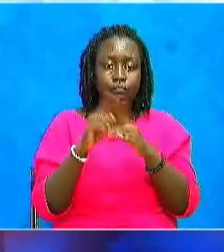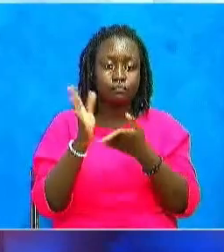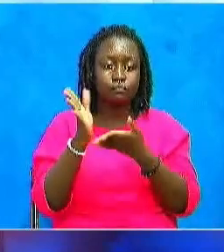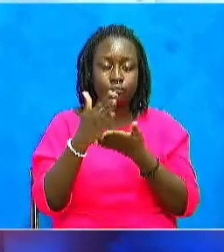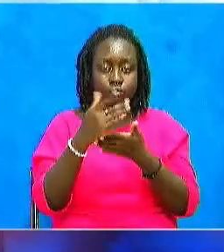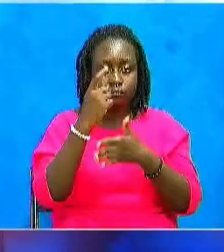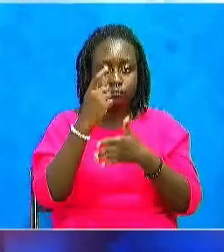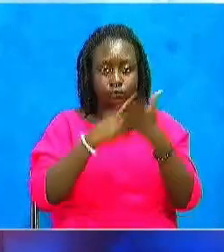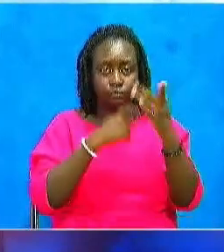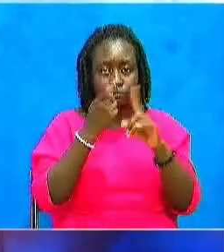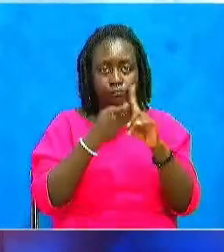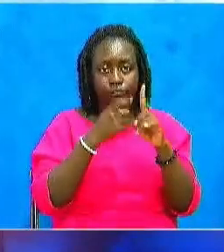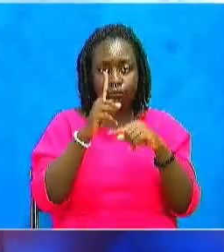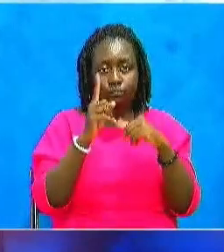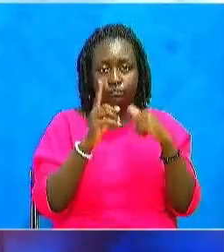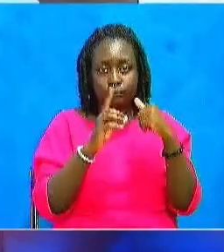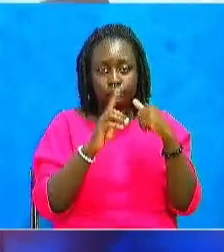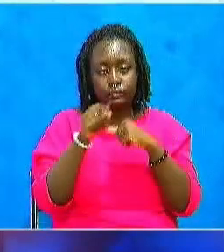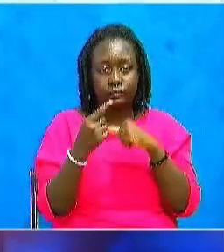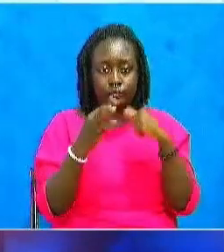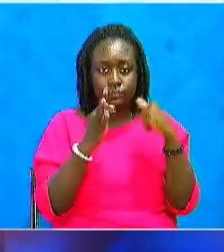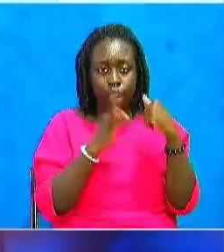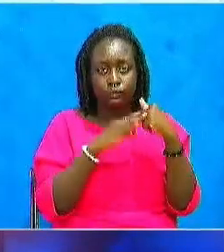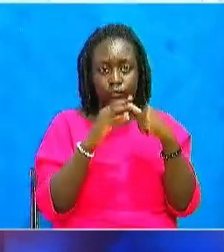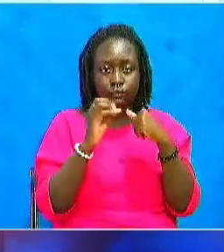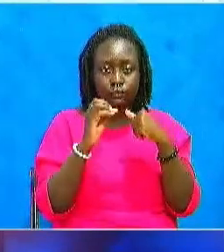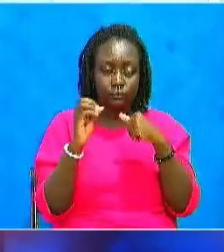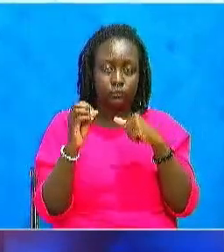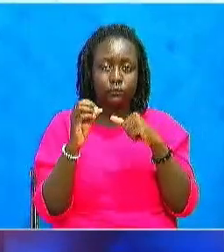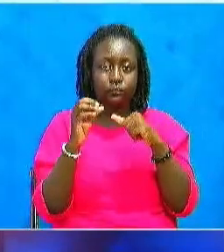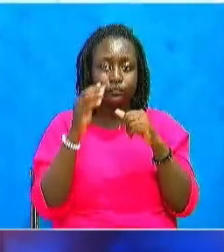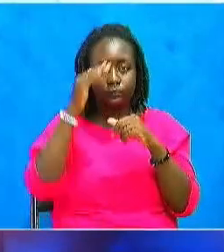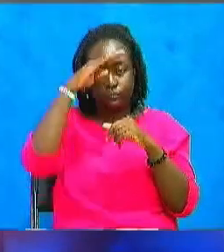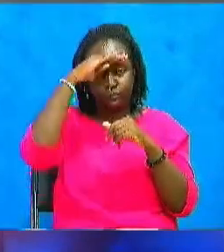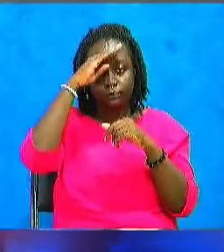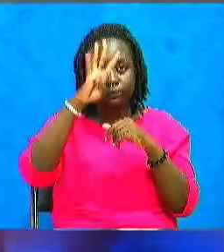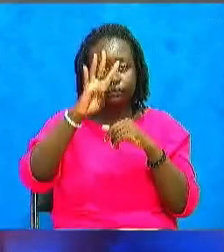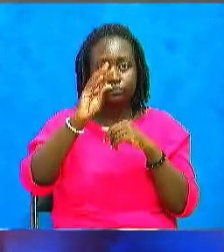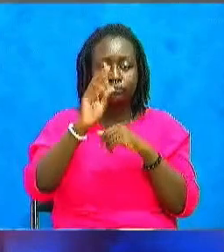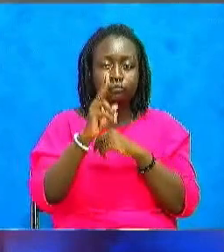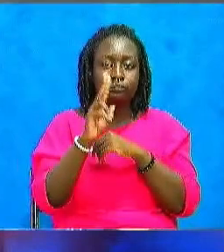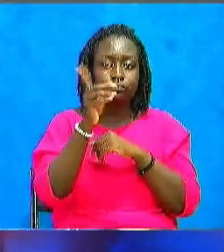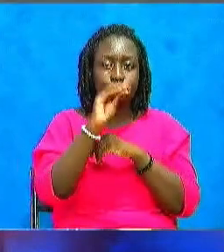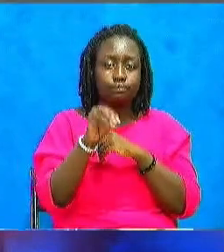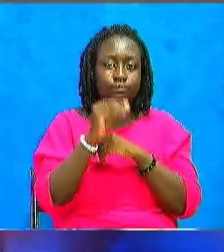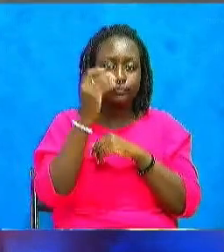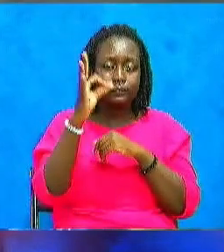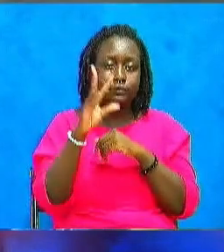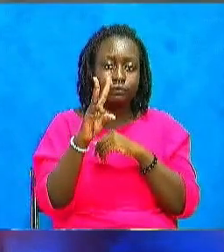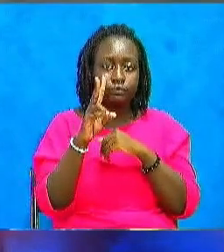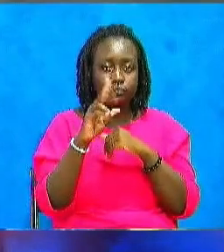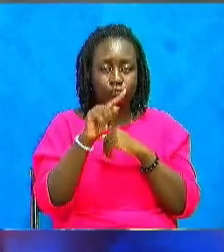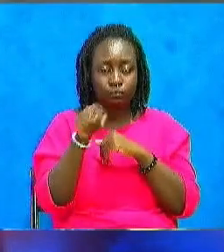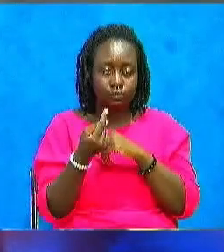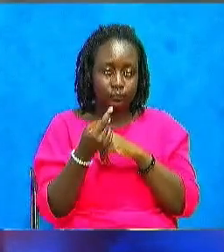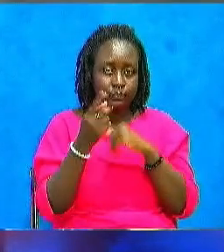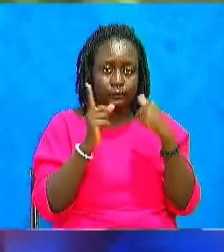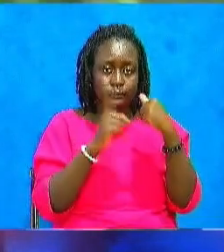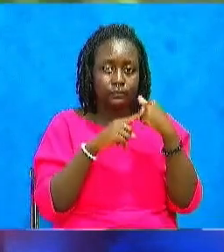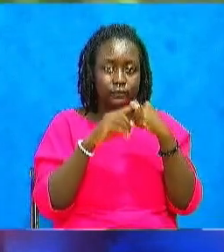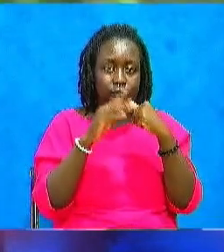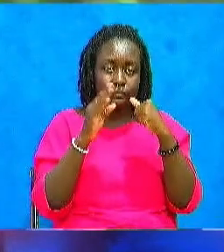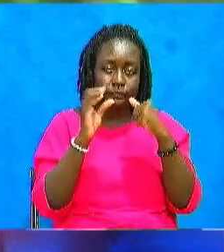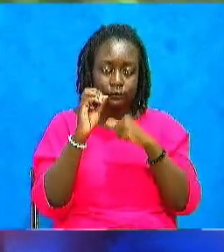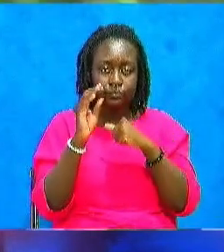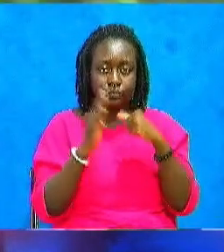from 1,087 approved liquor outlets, which is 42% of the 2,609 total number of the approved